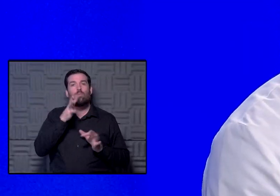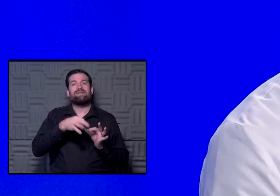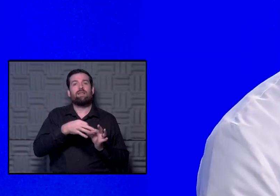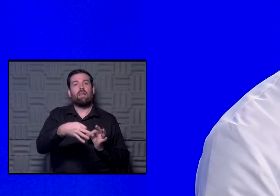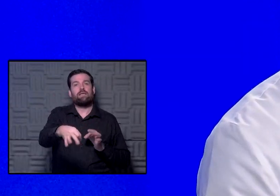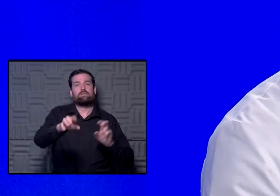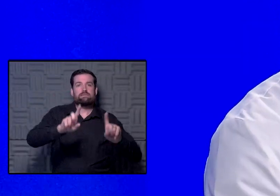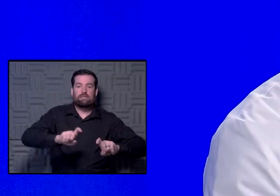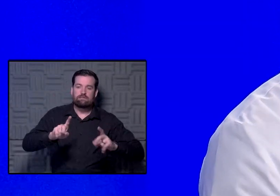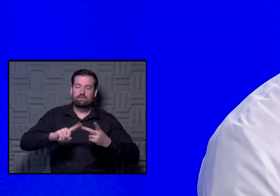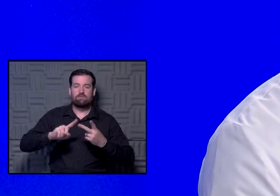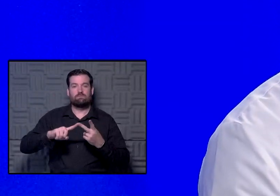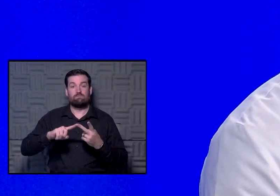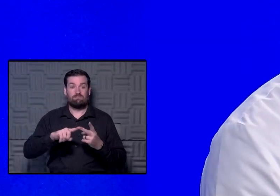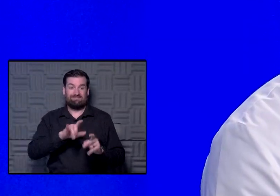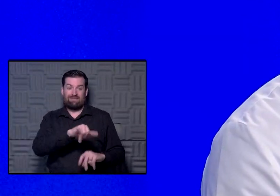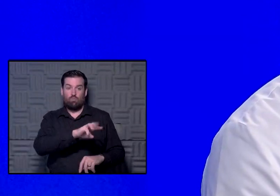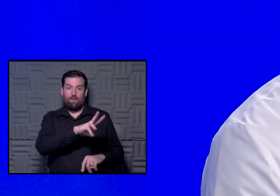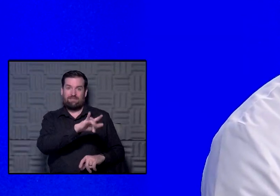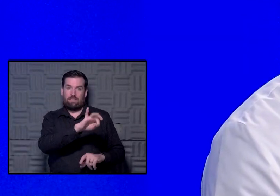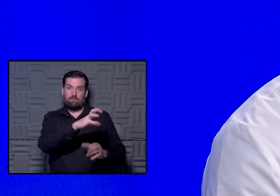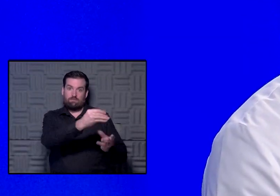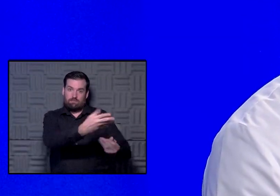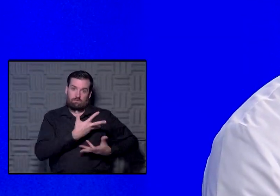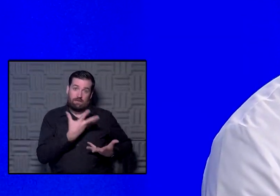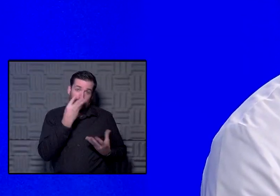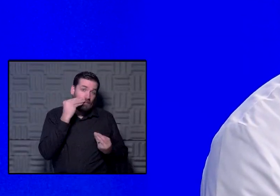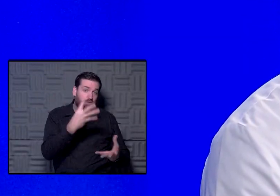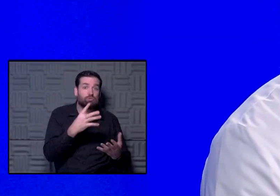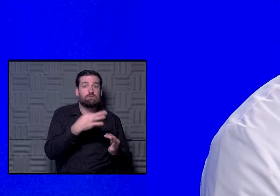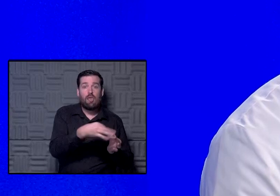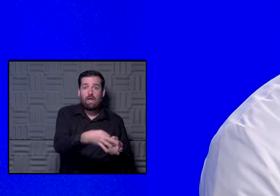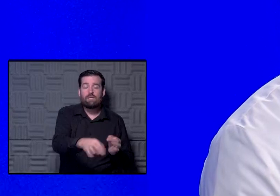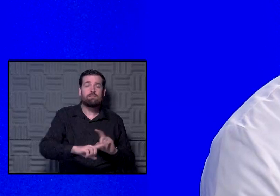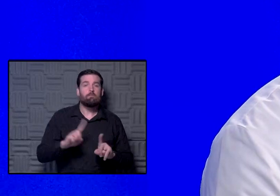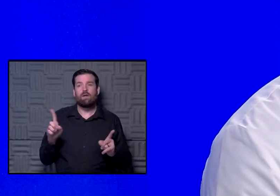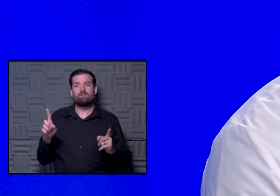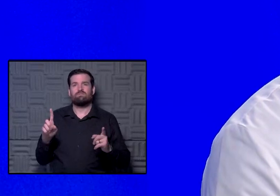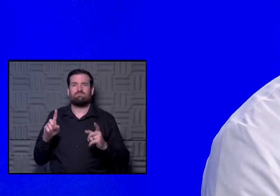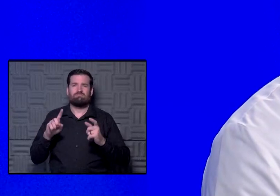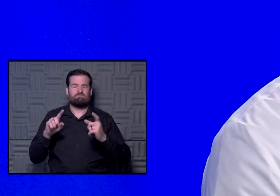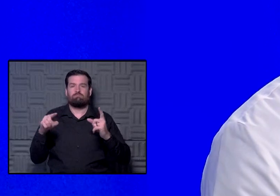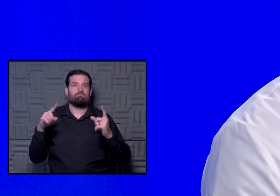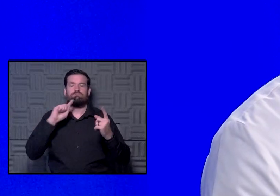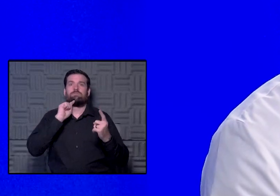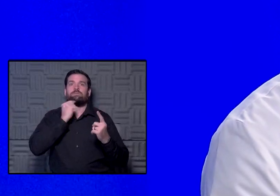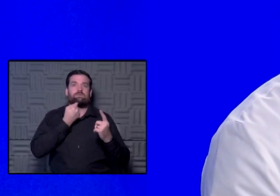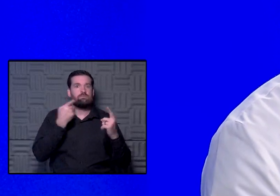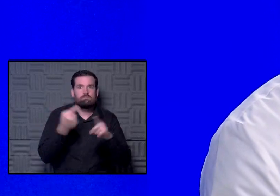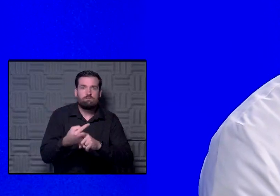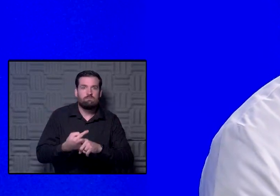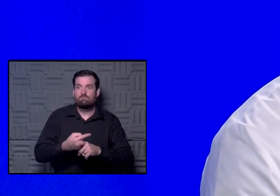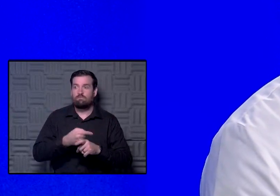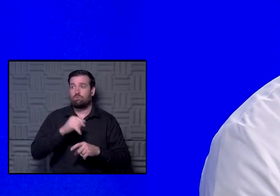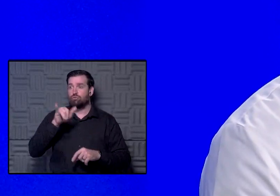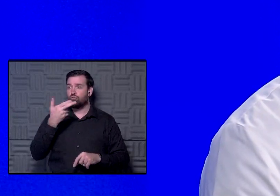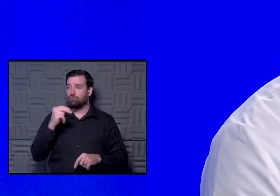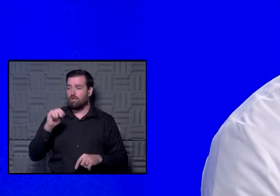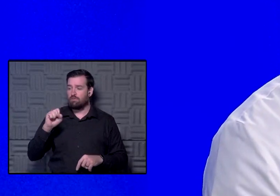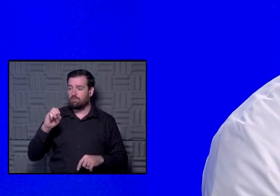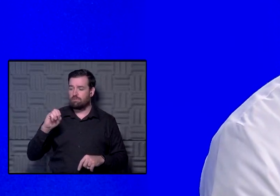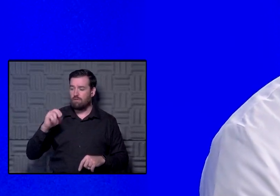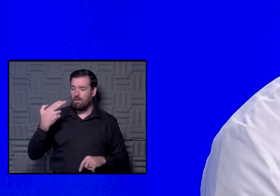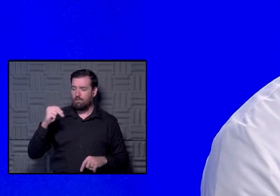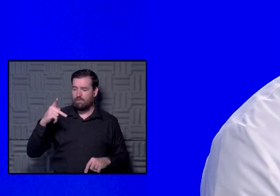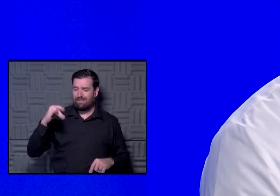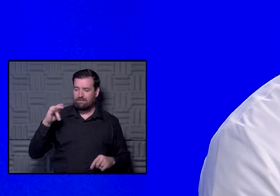in testing. There's going to be delays at that website getting the information, things of that nature. But I don't think there's going to be large discrepancies. You know, Johns Hopkins has a really good site.